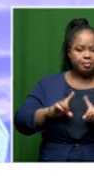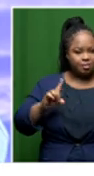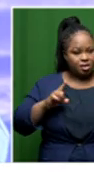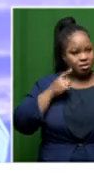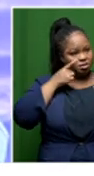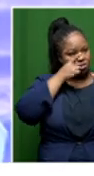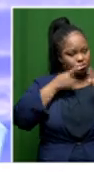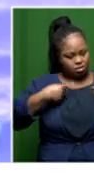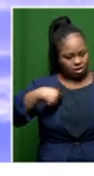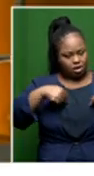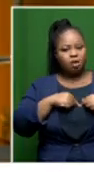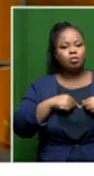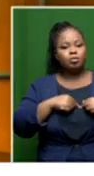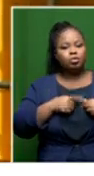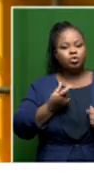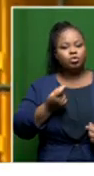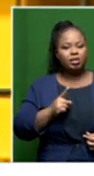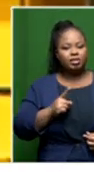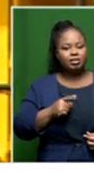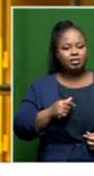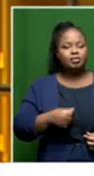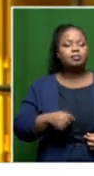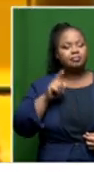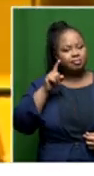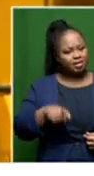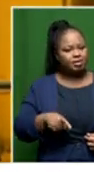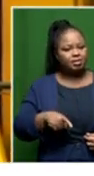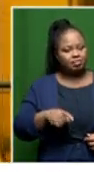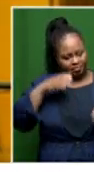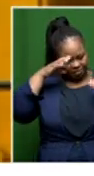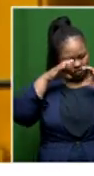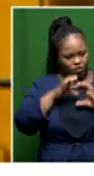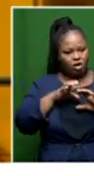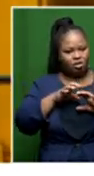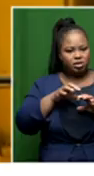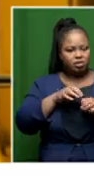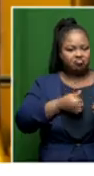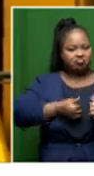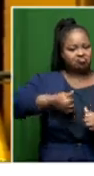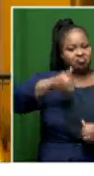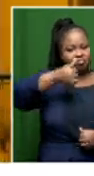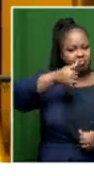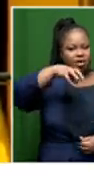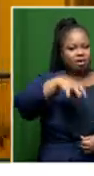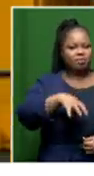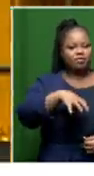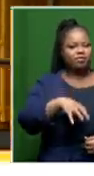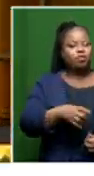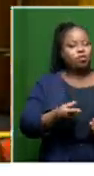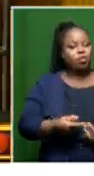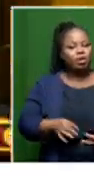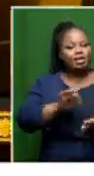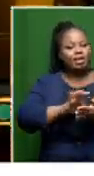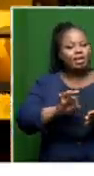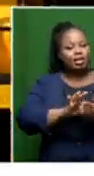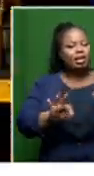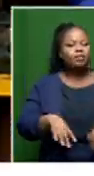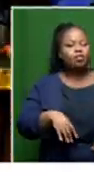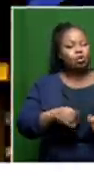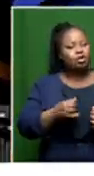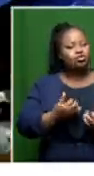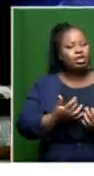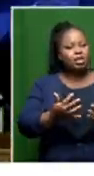objective is to be the real center the real hub of the green hydrogen production